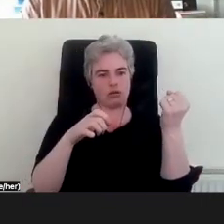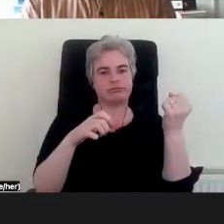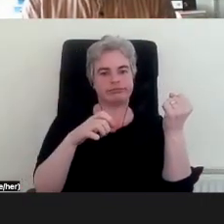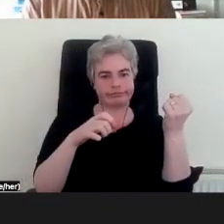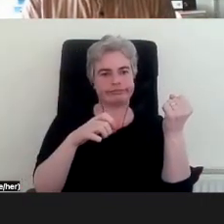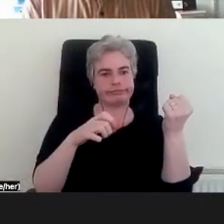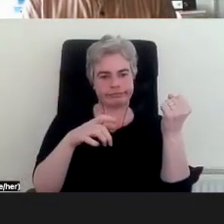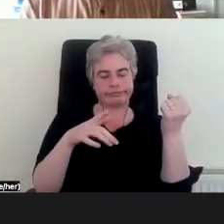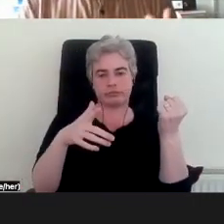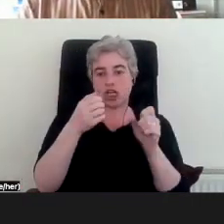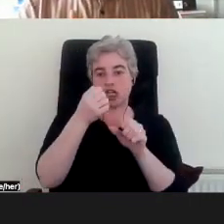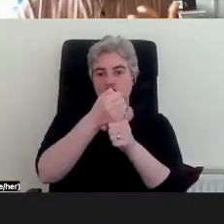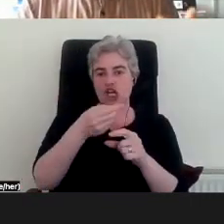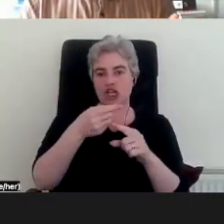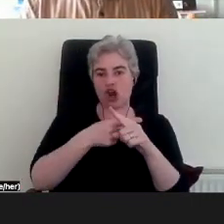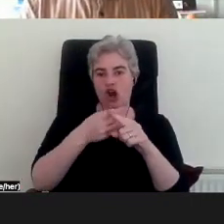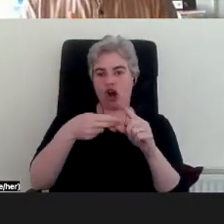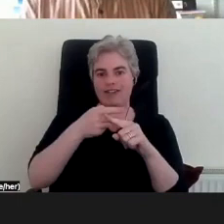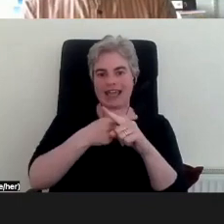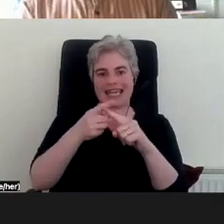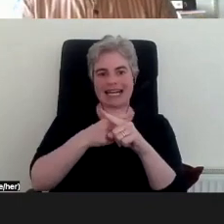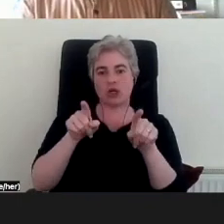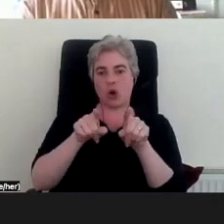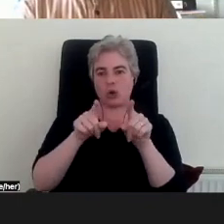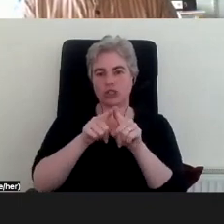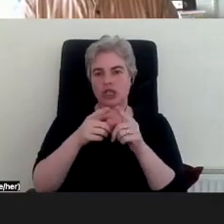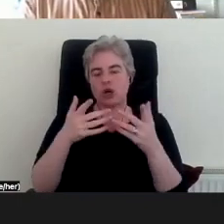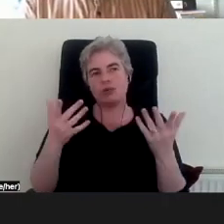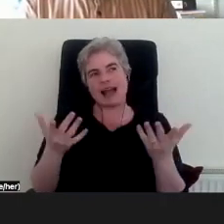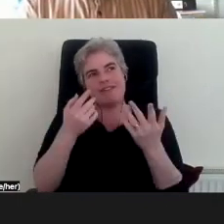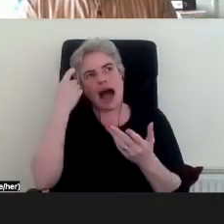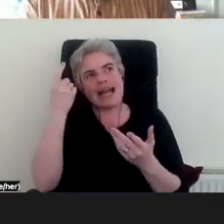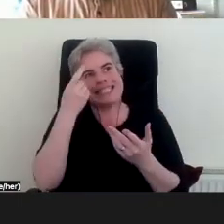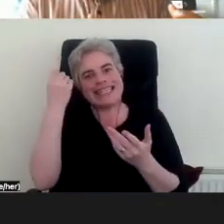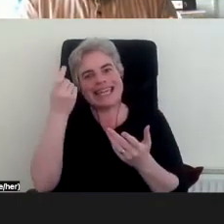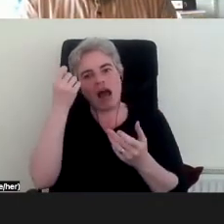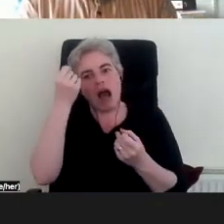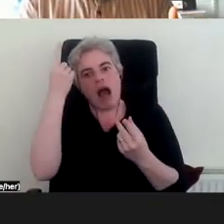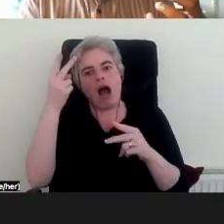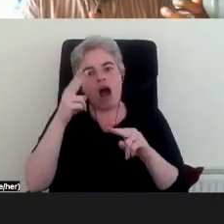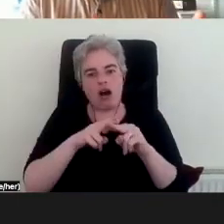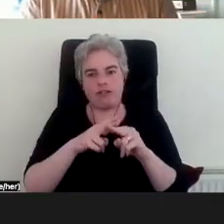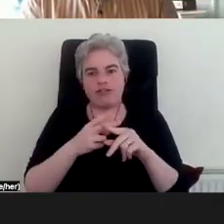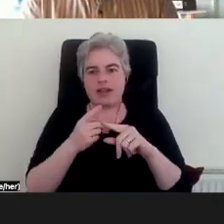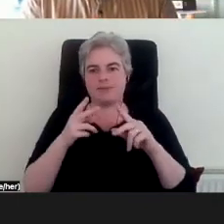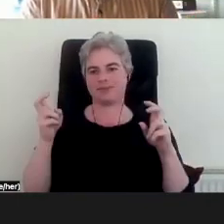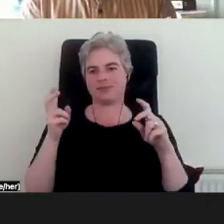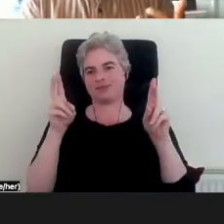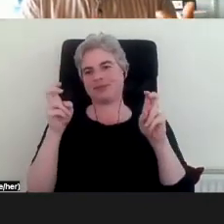the Church of England, was also playing with the idea of Englishness, the